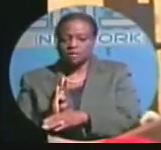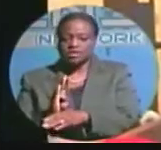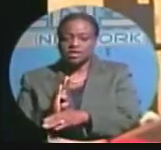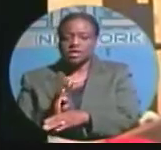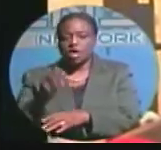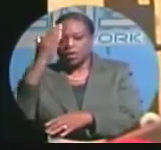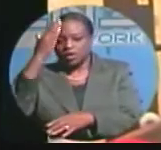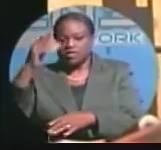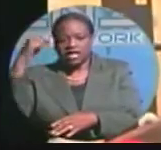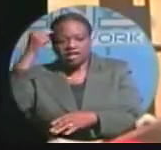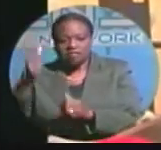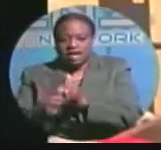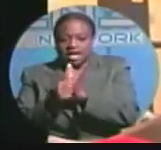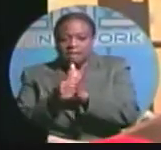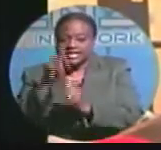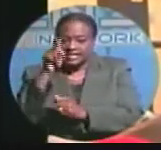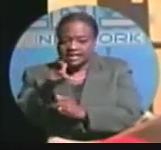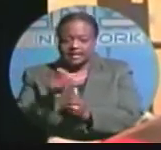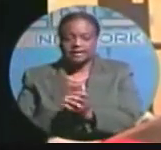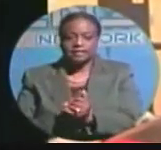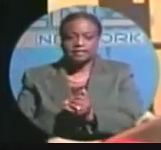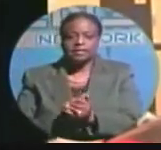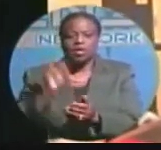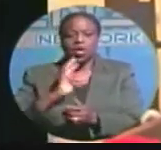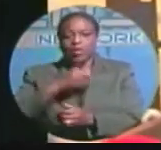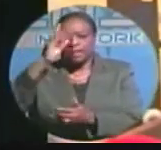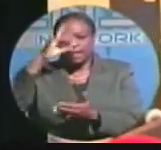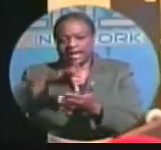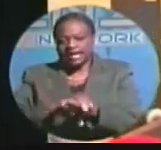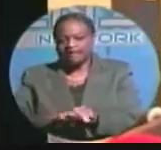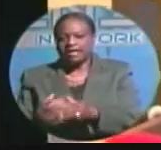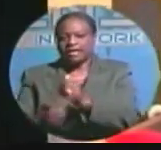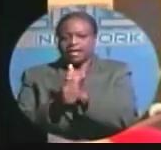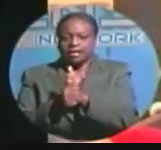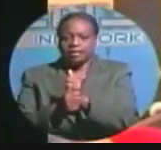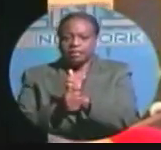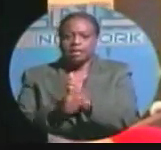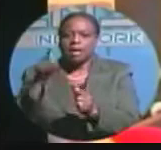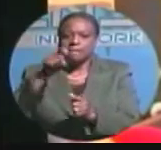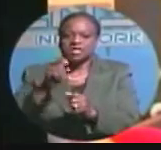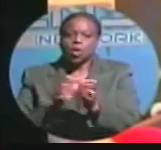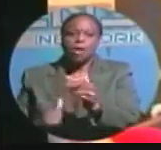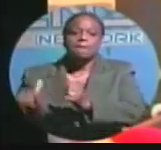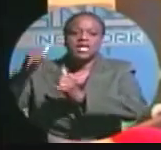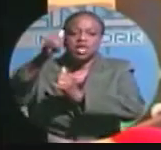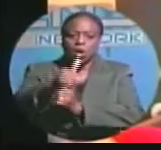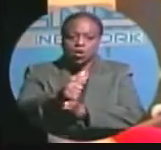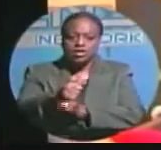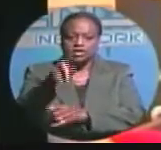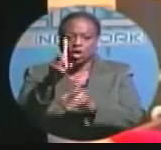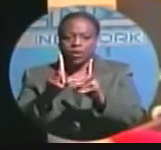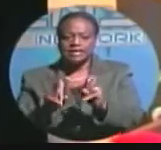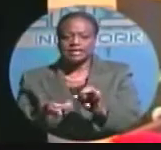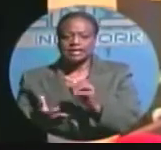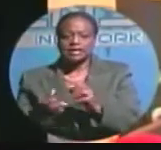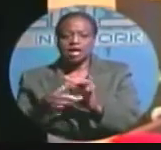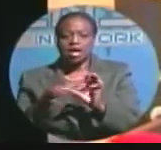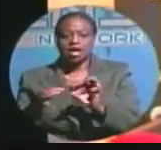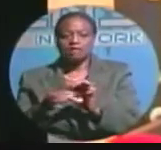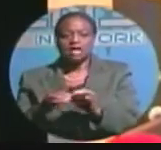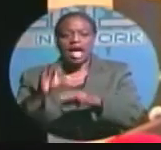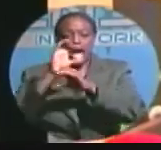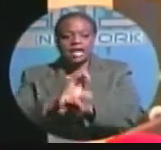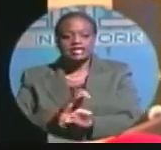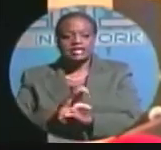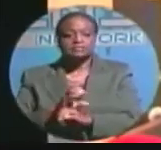governmental assistance is necessary. And we believe that the assistance must go beyond the question of these customs orders